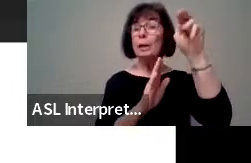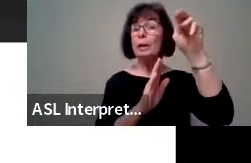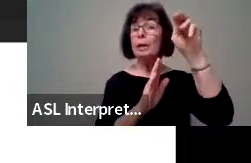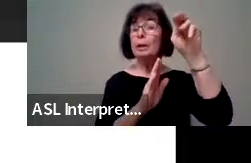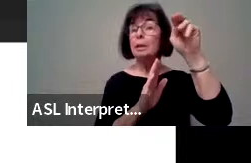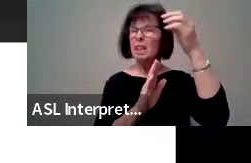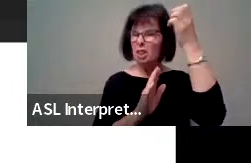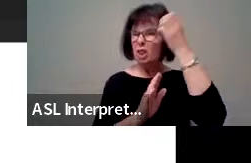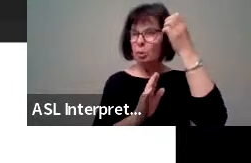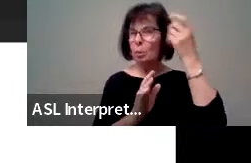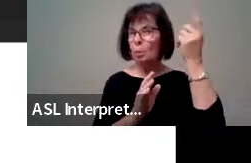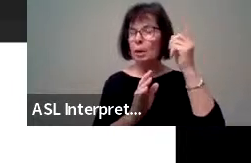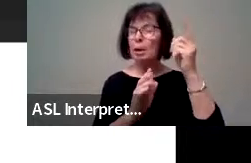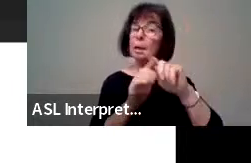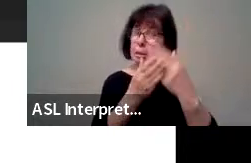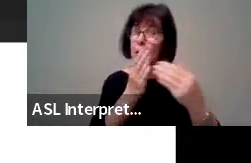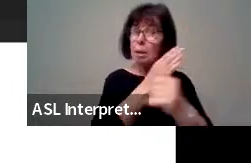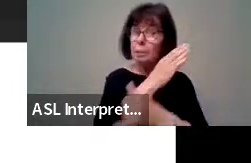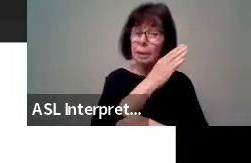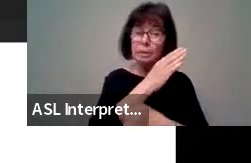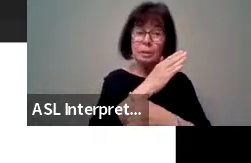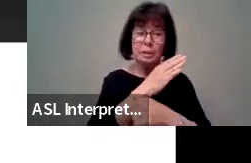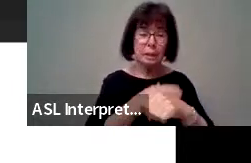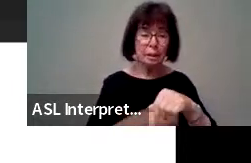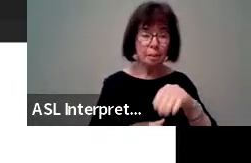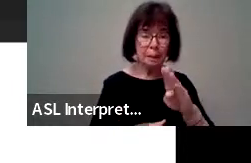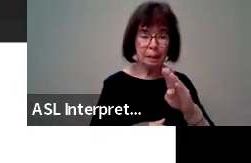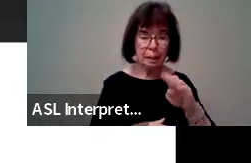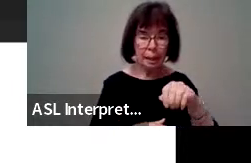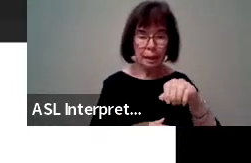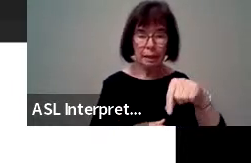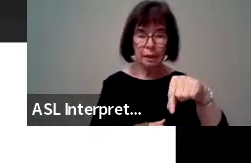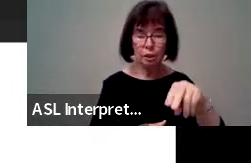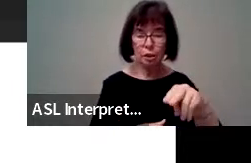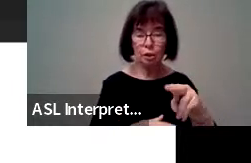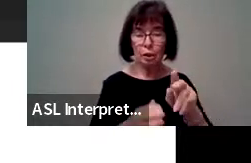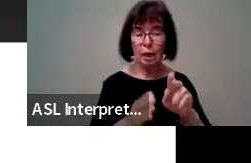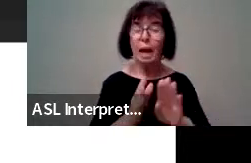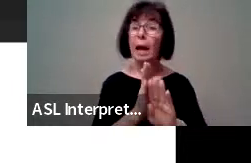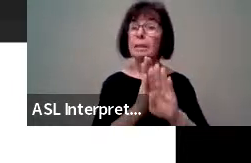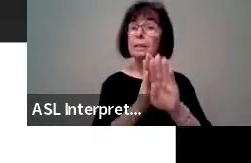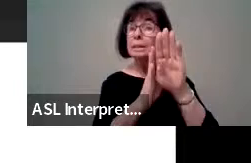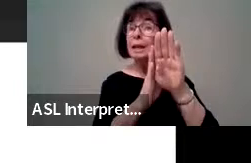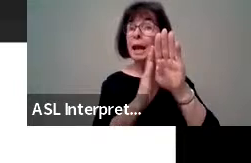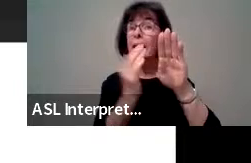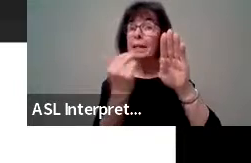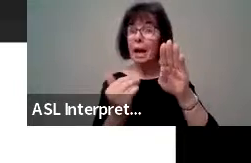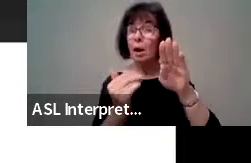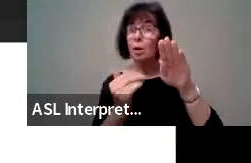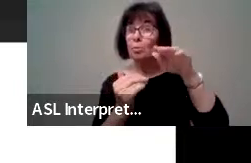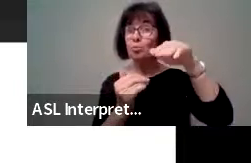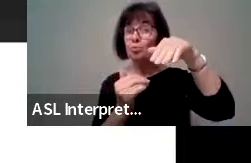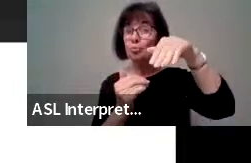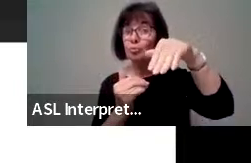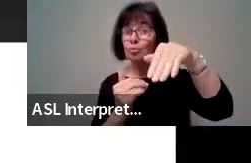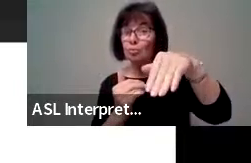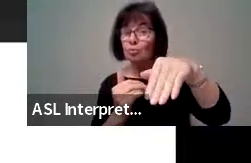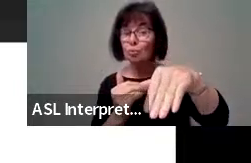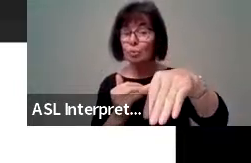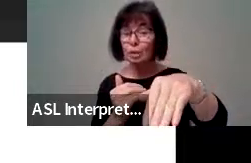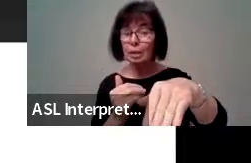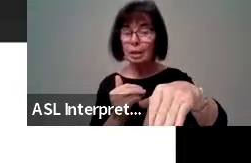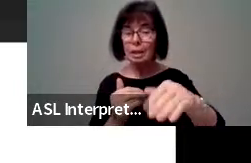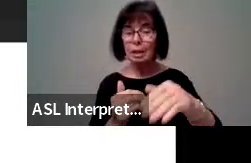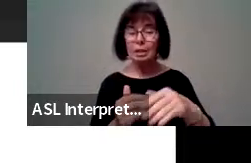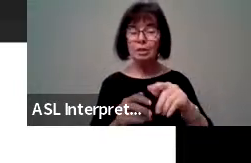countries, not all, this BA2 wave that has peaked and is now coming down. So that's fortunate. And the pattern looks very different